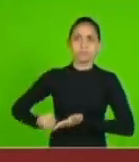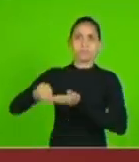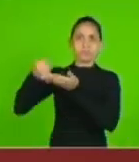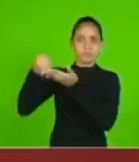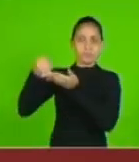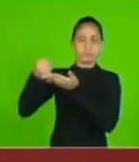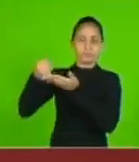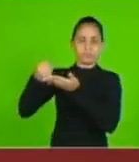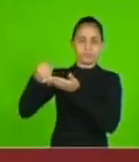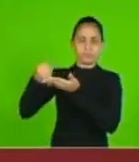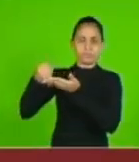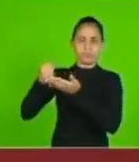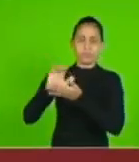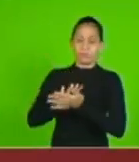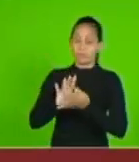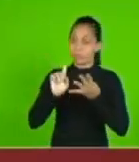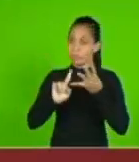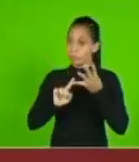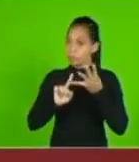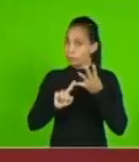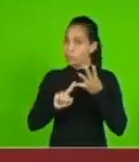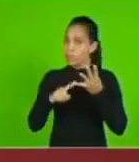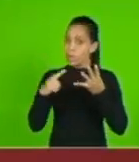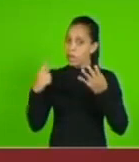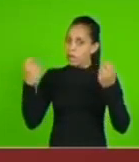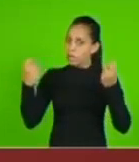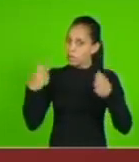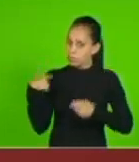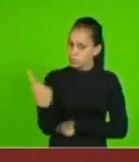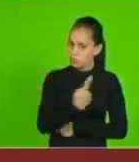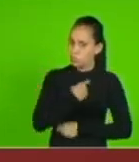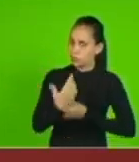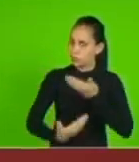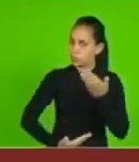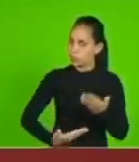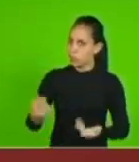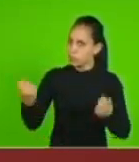trumpet. That's why the church needs to be